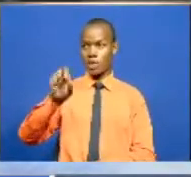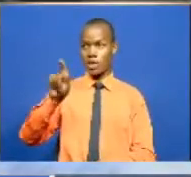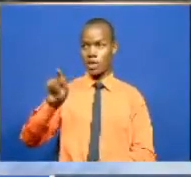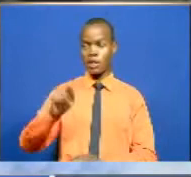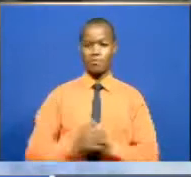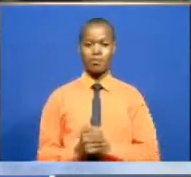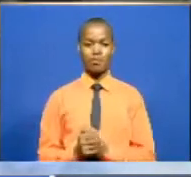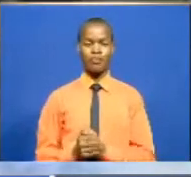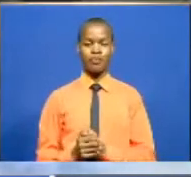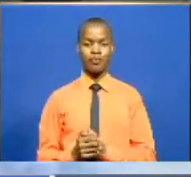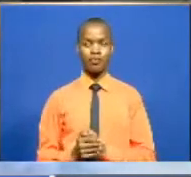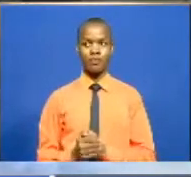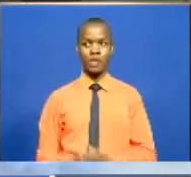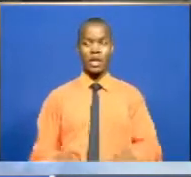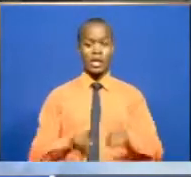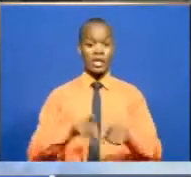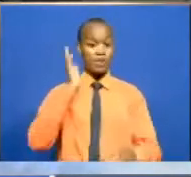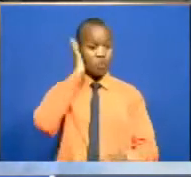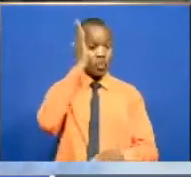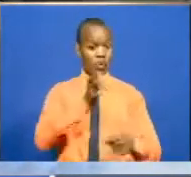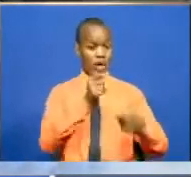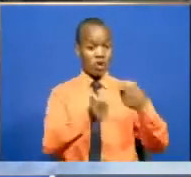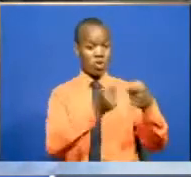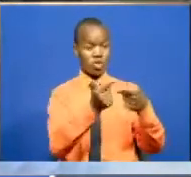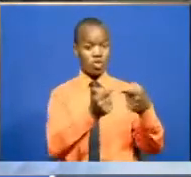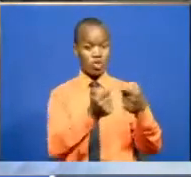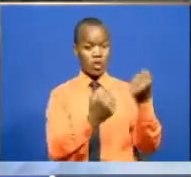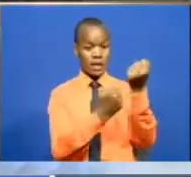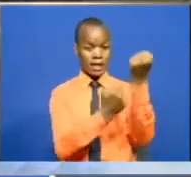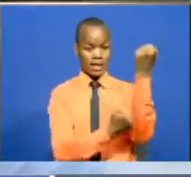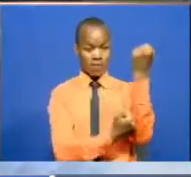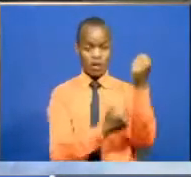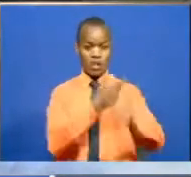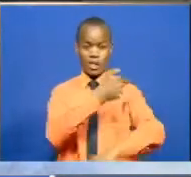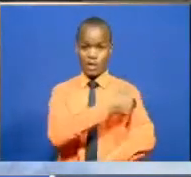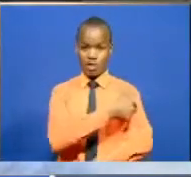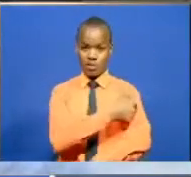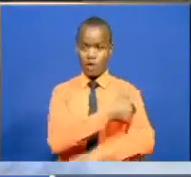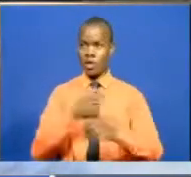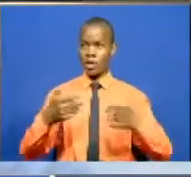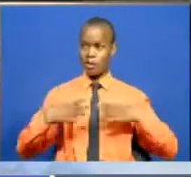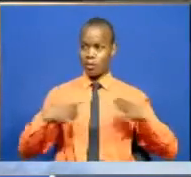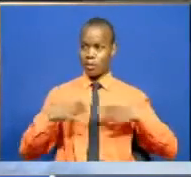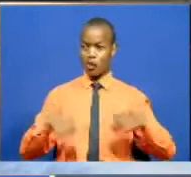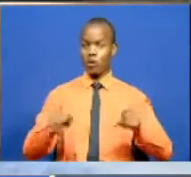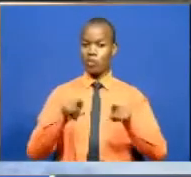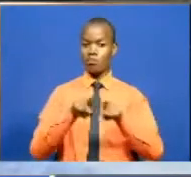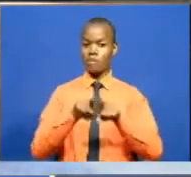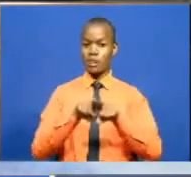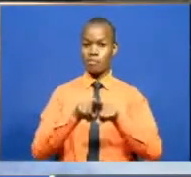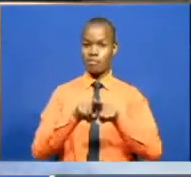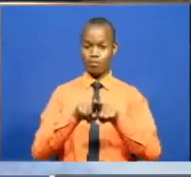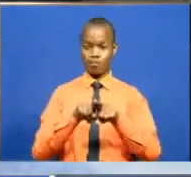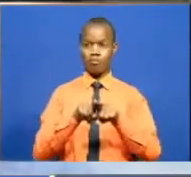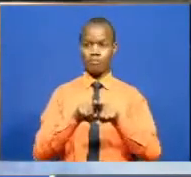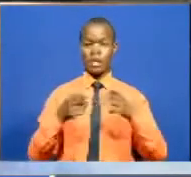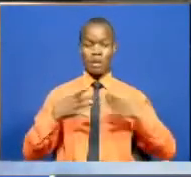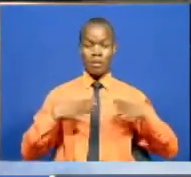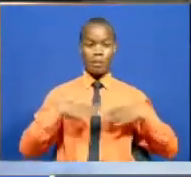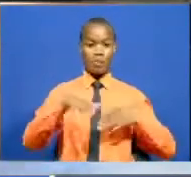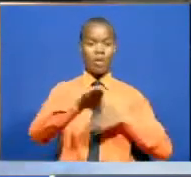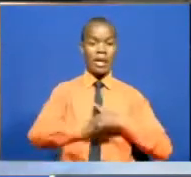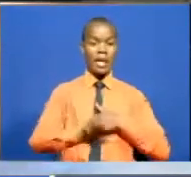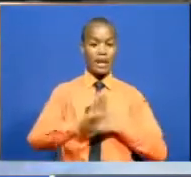assisting the administration here, so that the people and the wananchi of Mombasa to